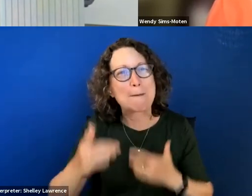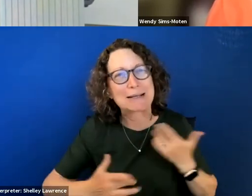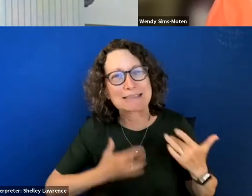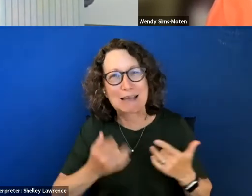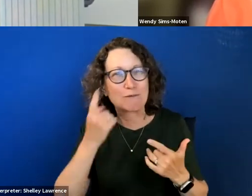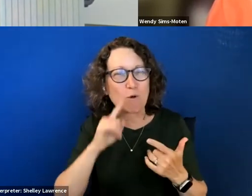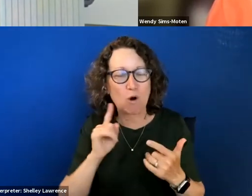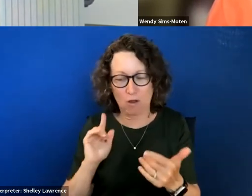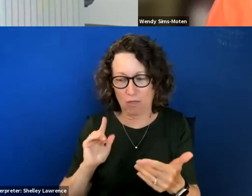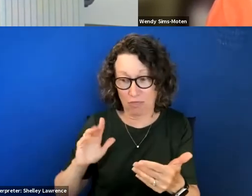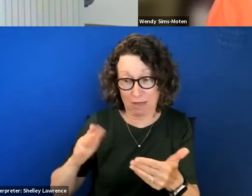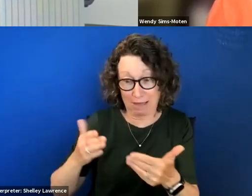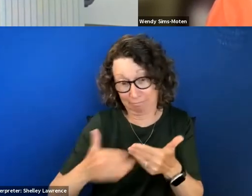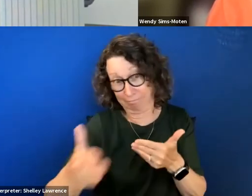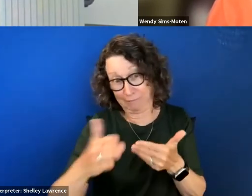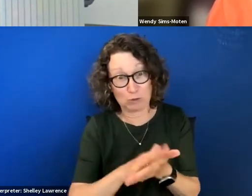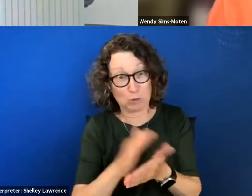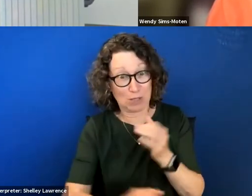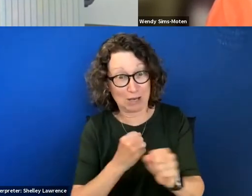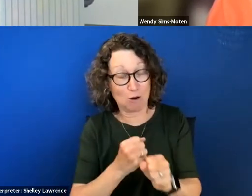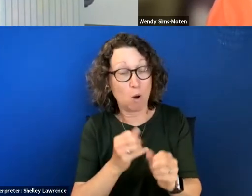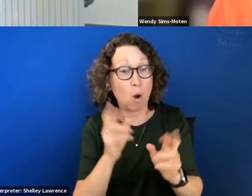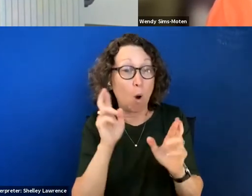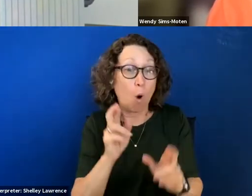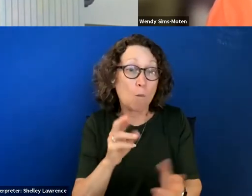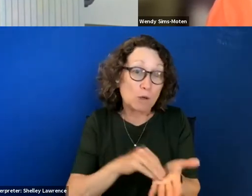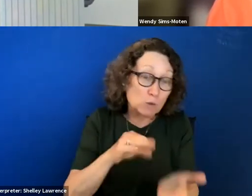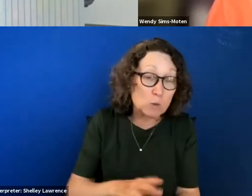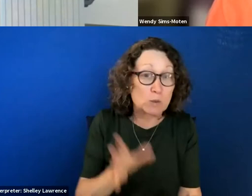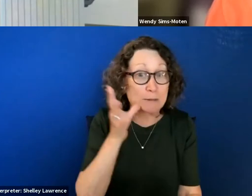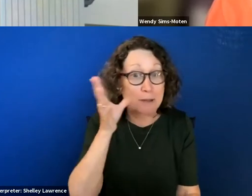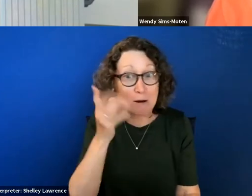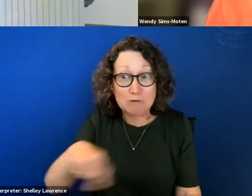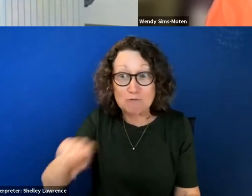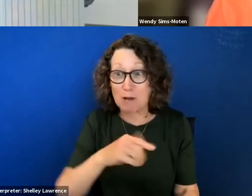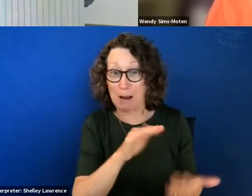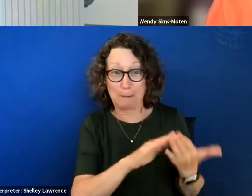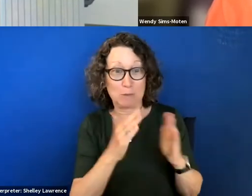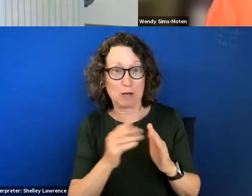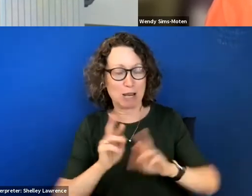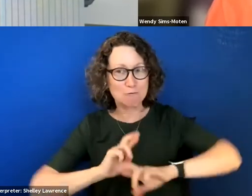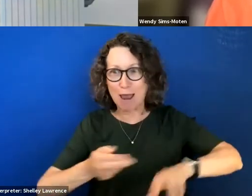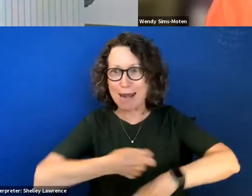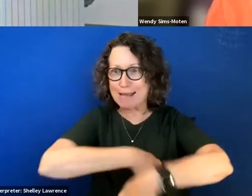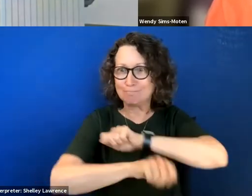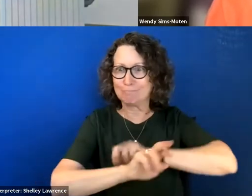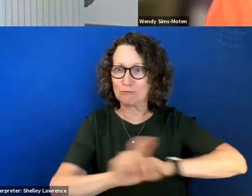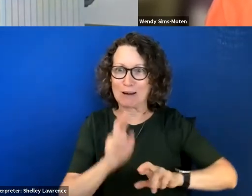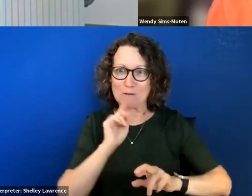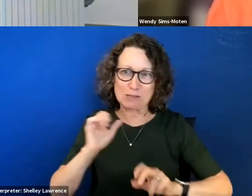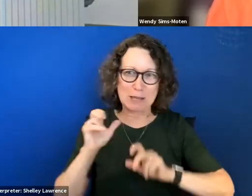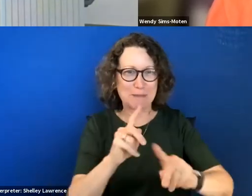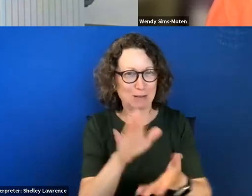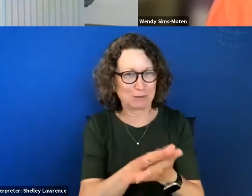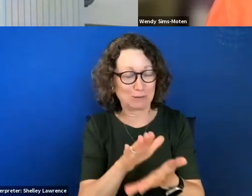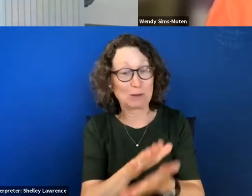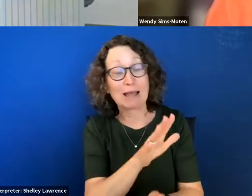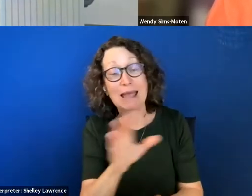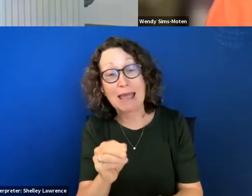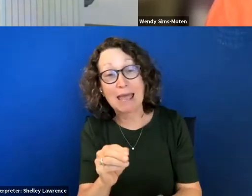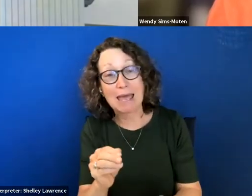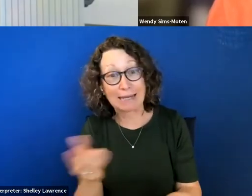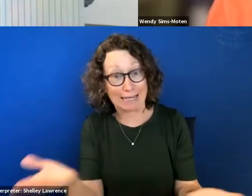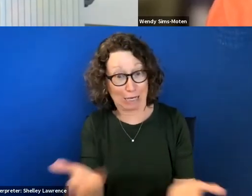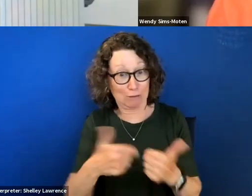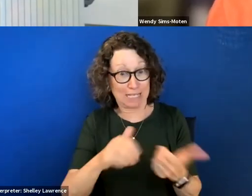for the upcoming school year and hope the students and parents and everybody in the communities ready for us to get back to school. And I've here in